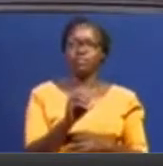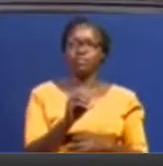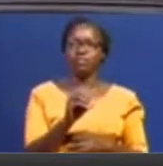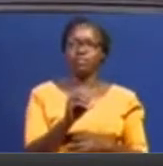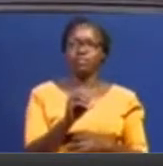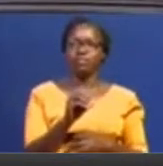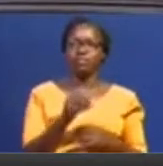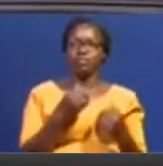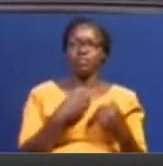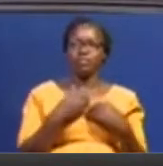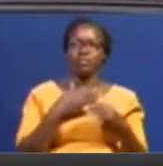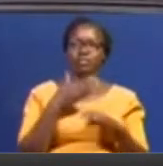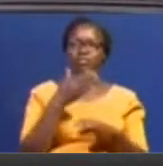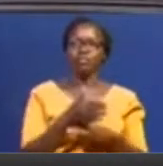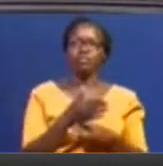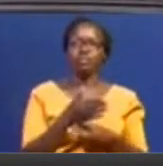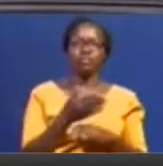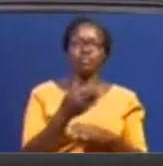are having over